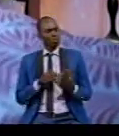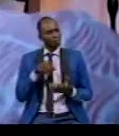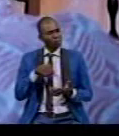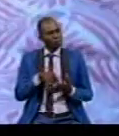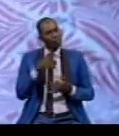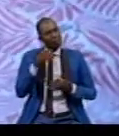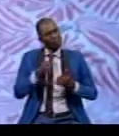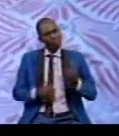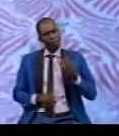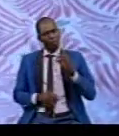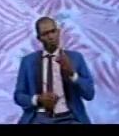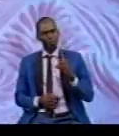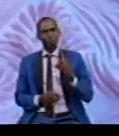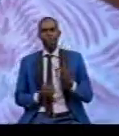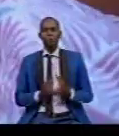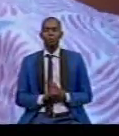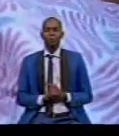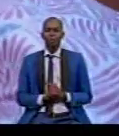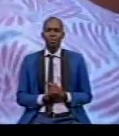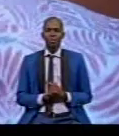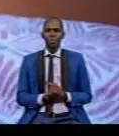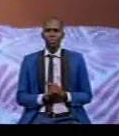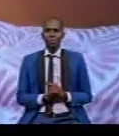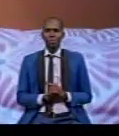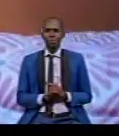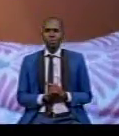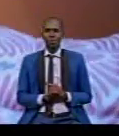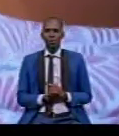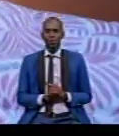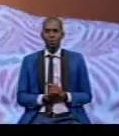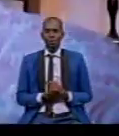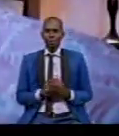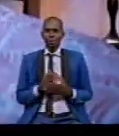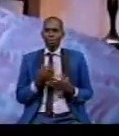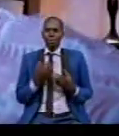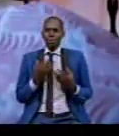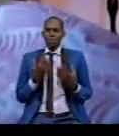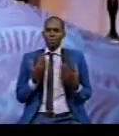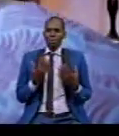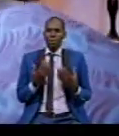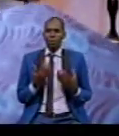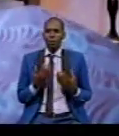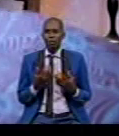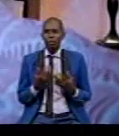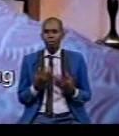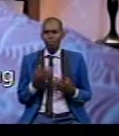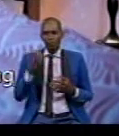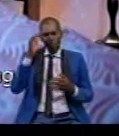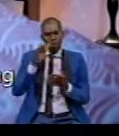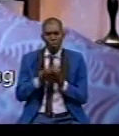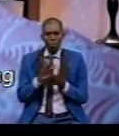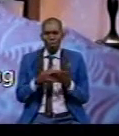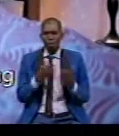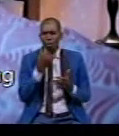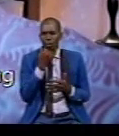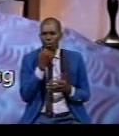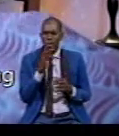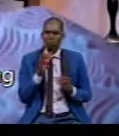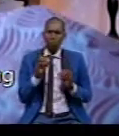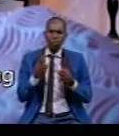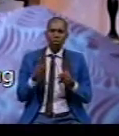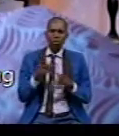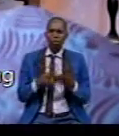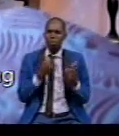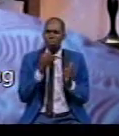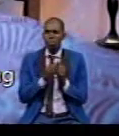your life today in Jesus' name. Matthew chapter 14. I'm